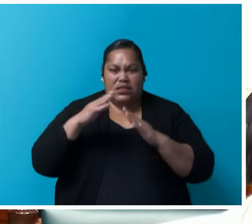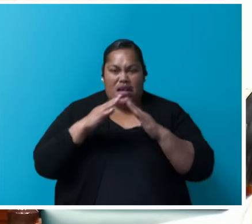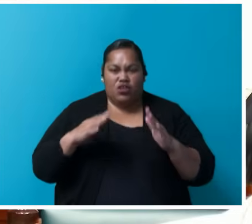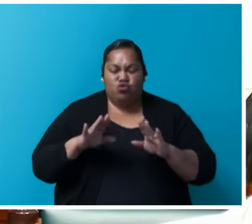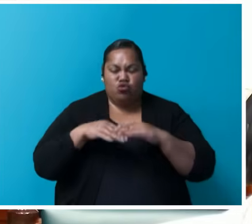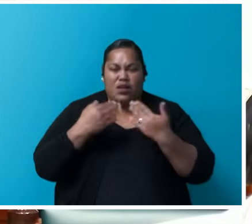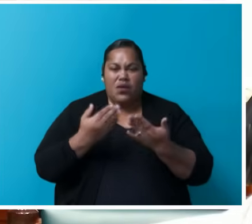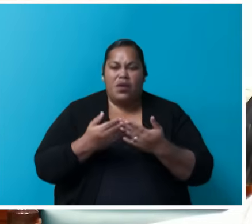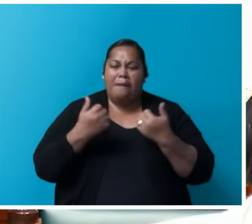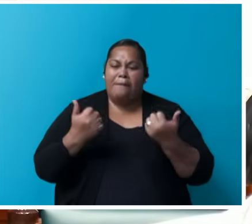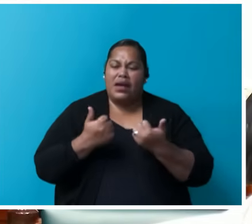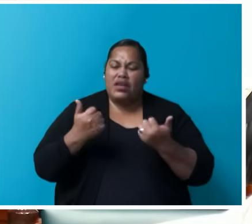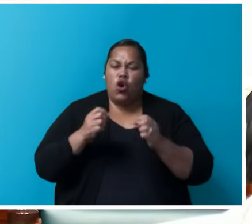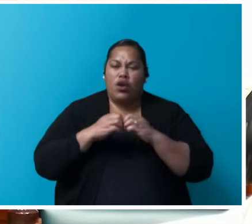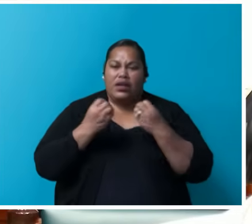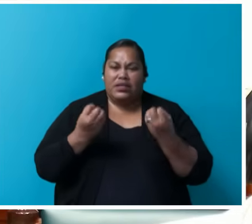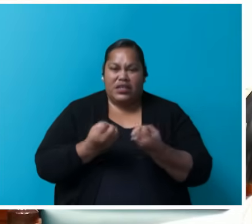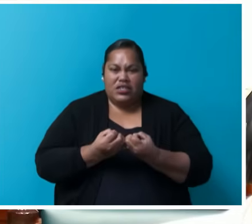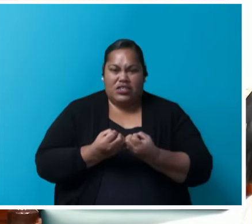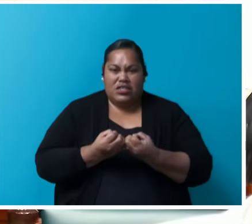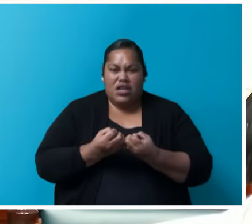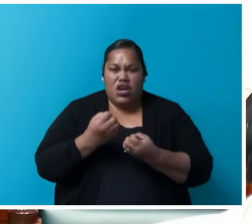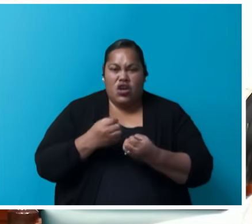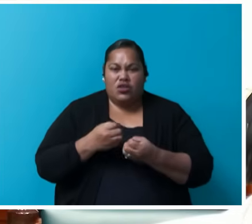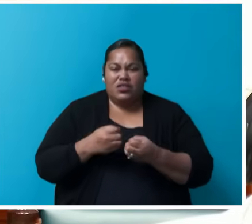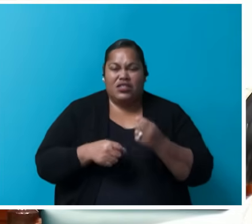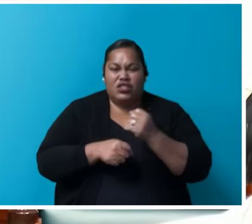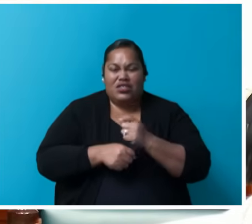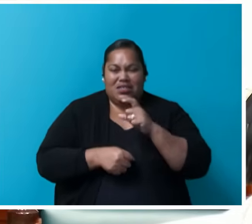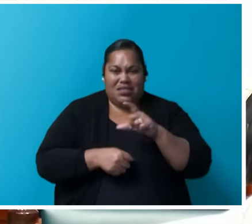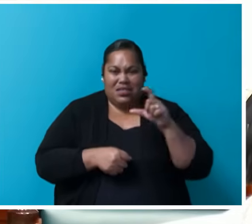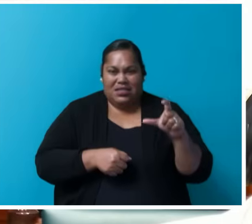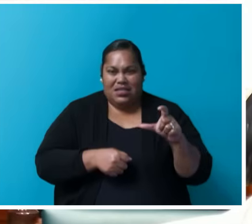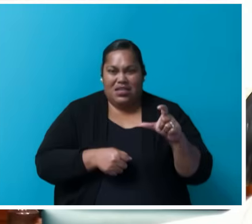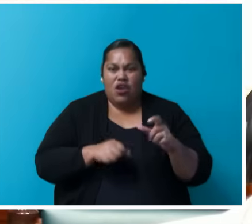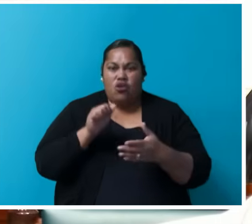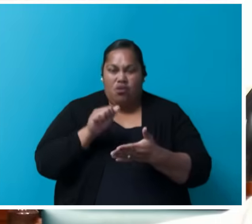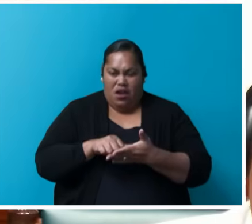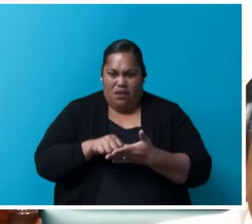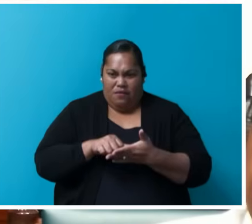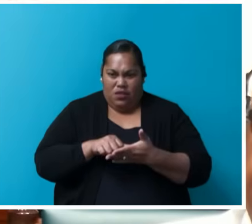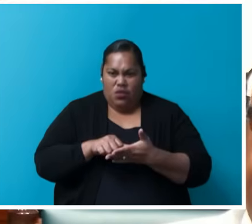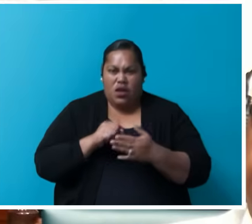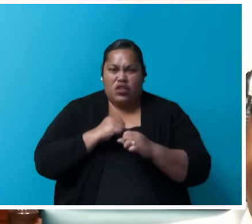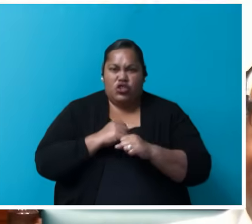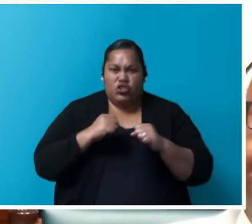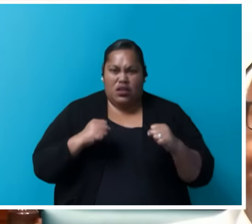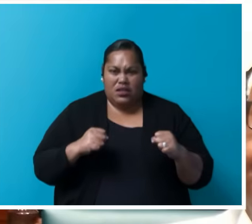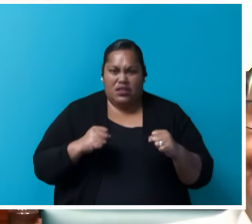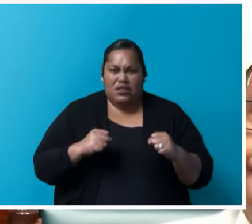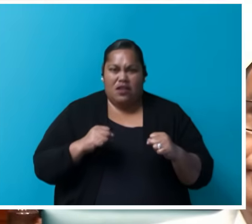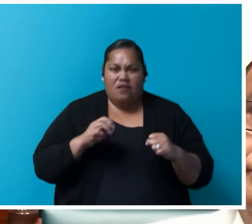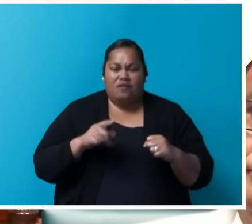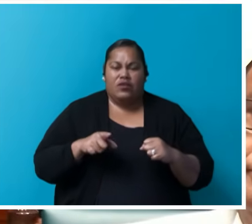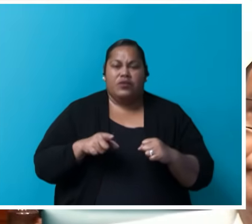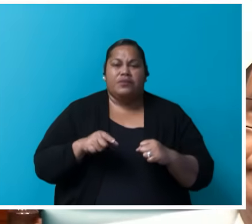many organizations, including the Great Council of Chiefs, have rightfully condemned in the strongest terms the desecration